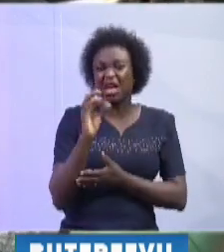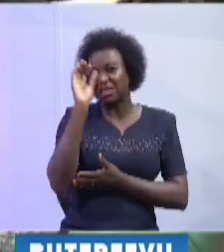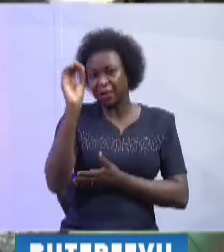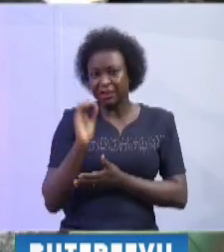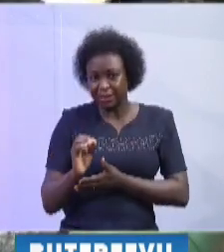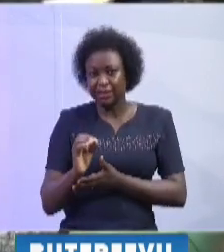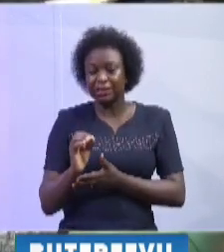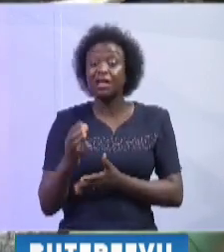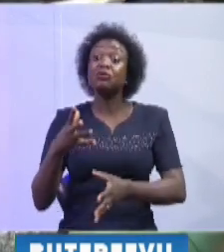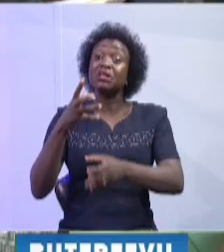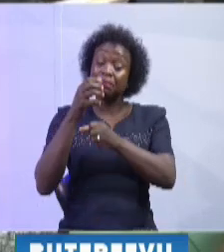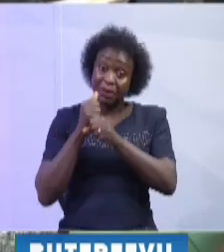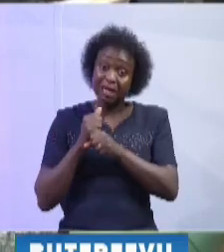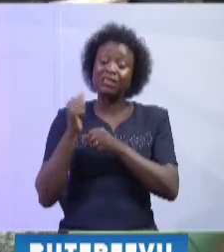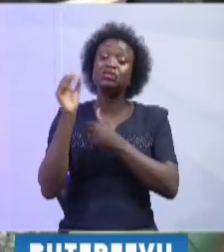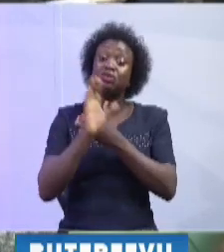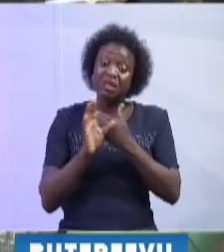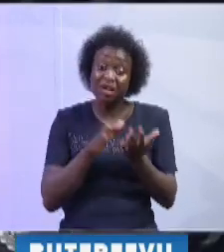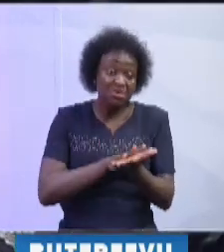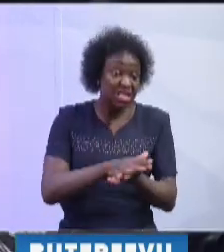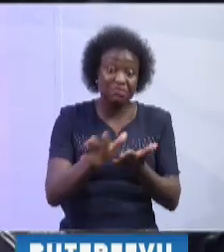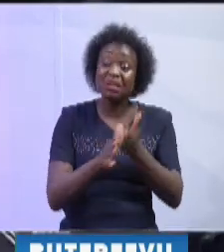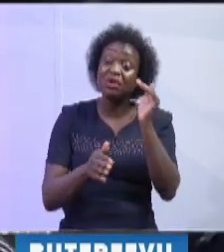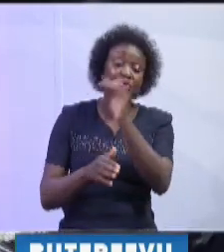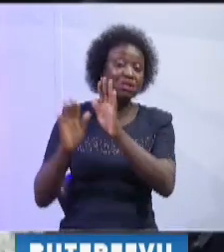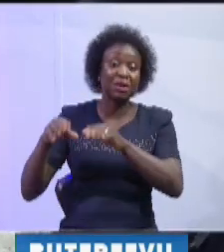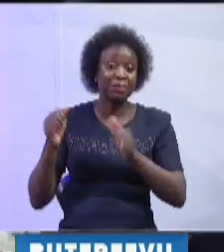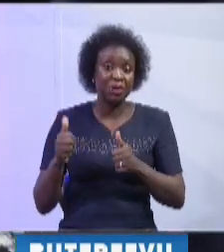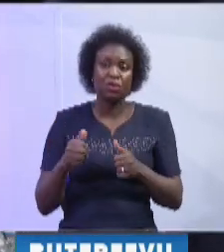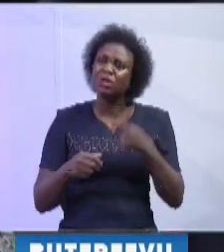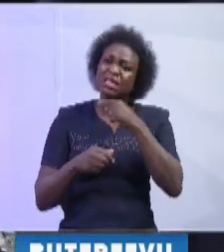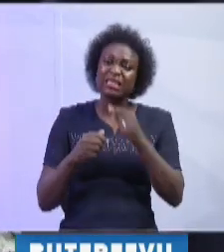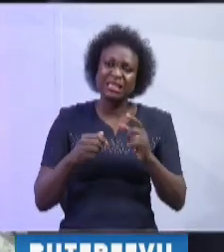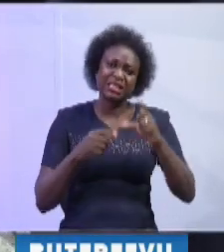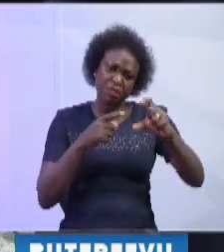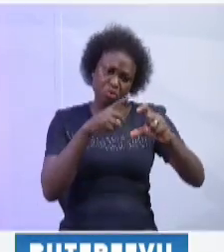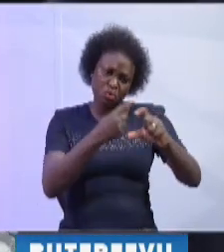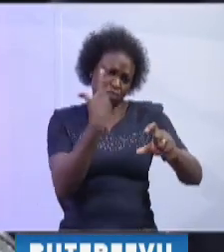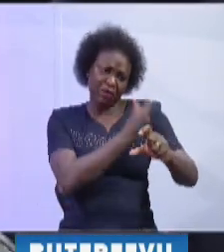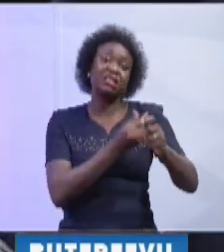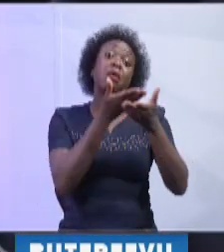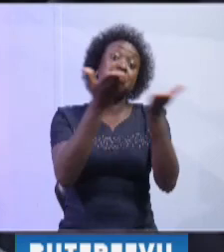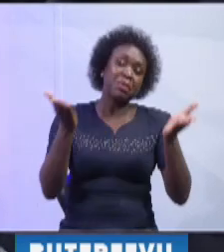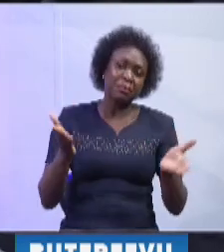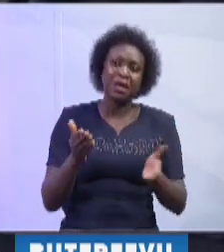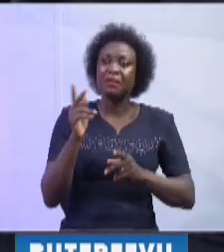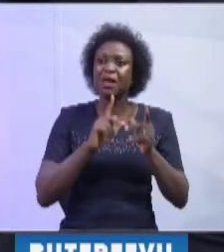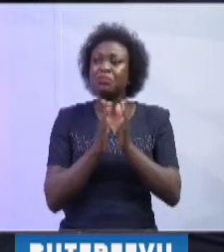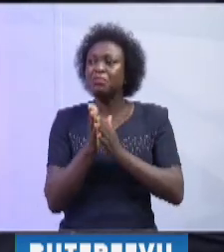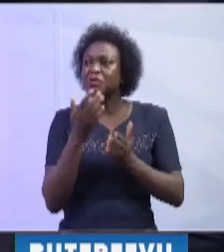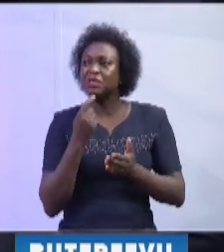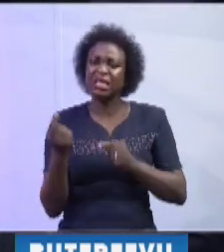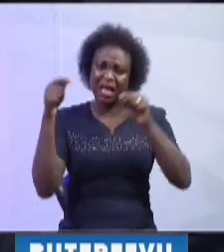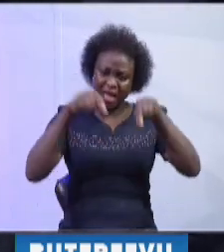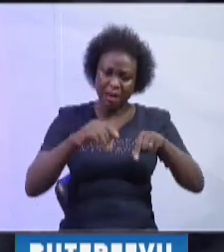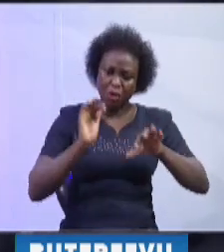kikumi eby'embalira y'eggwanga nga teyeebuziza ku Paalamenti. So vaccine gye ziri, naye abantu basuubira nti ng'omu yagamba nti yajja ku ofiisi